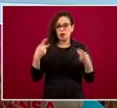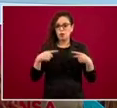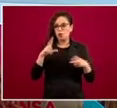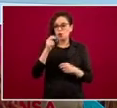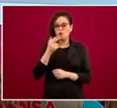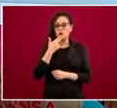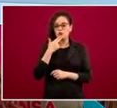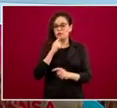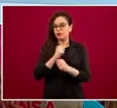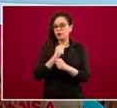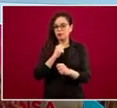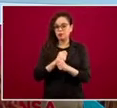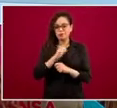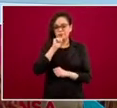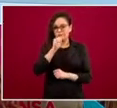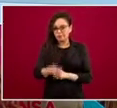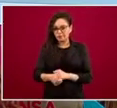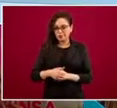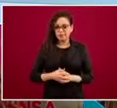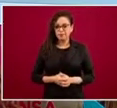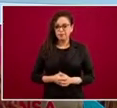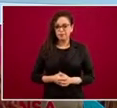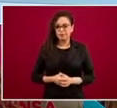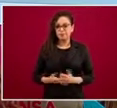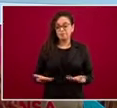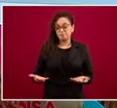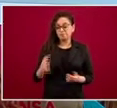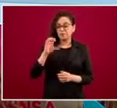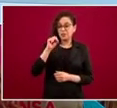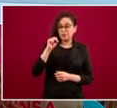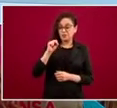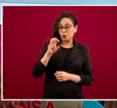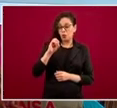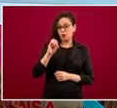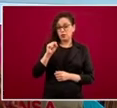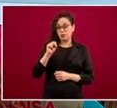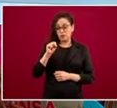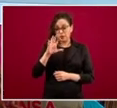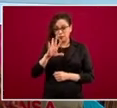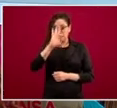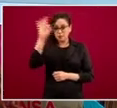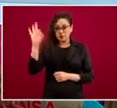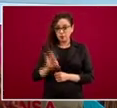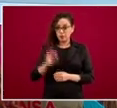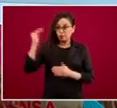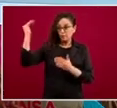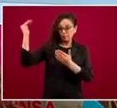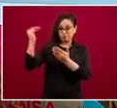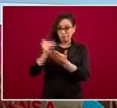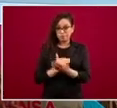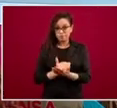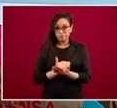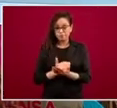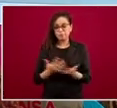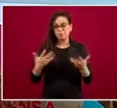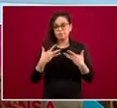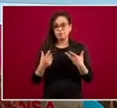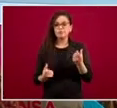mobility. So we can see that on average we have a 60 to 65%